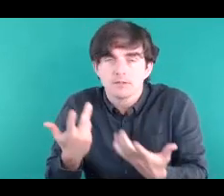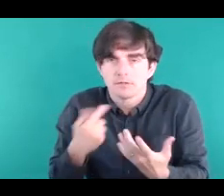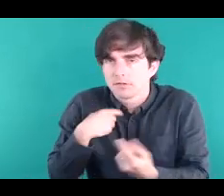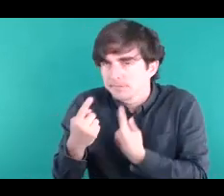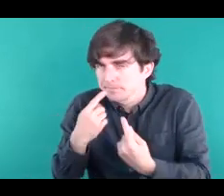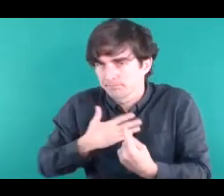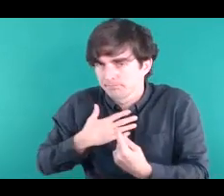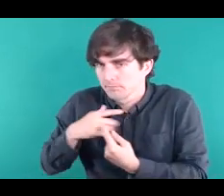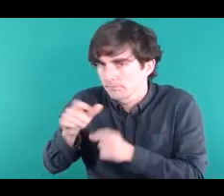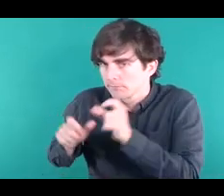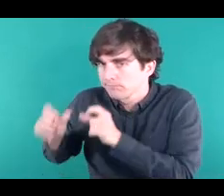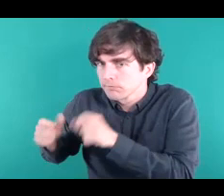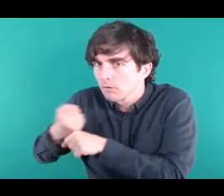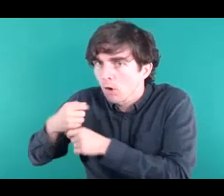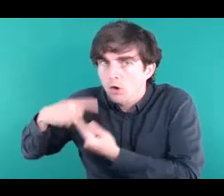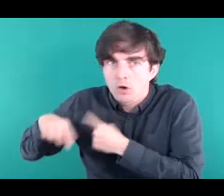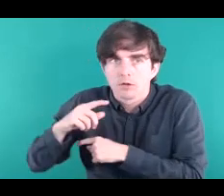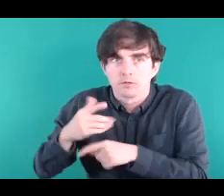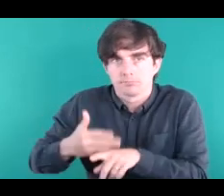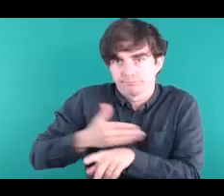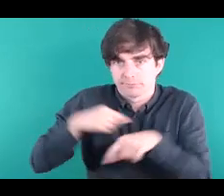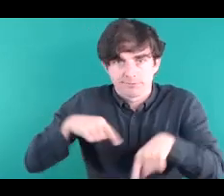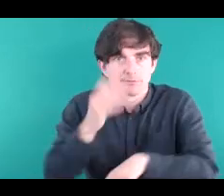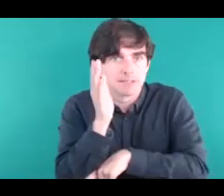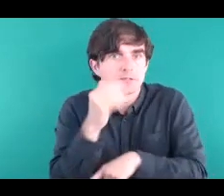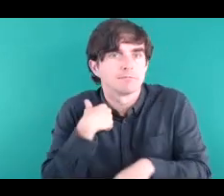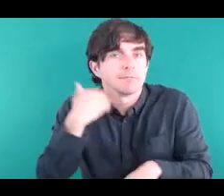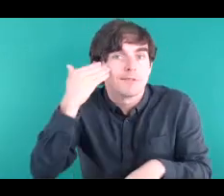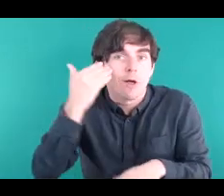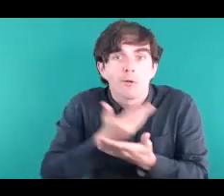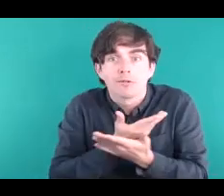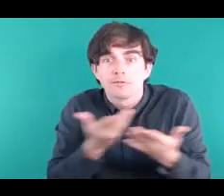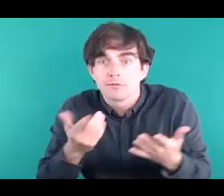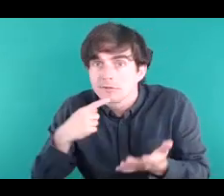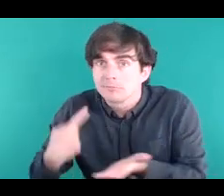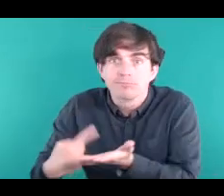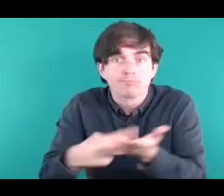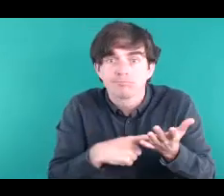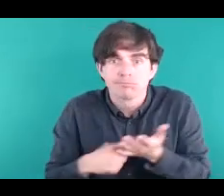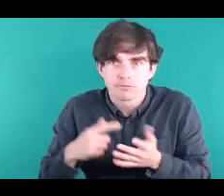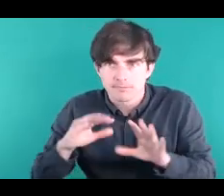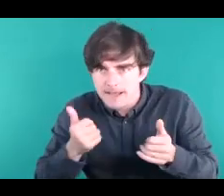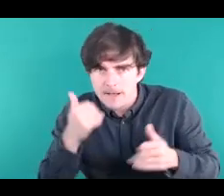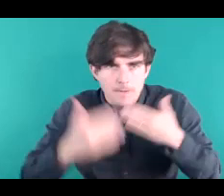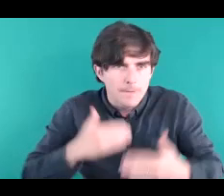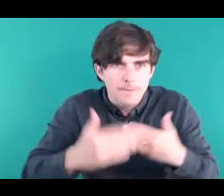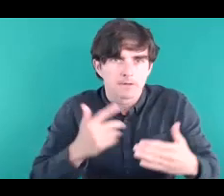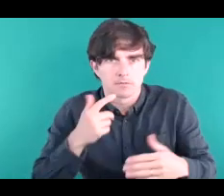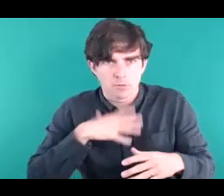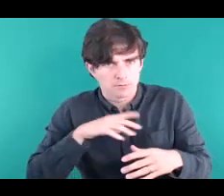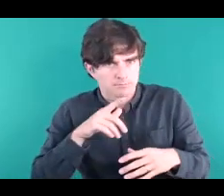can we do right now to improve this situation? What can we do right now to get to the how, to make sure?